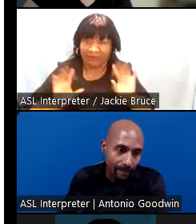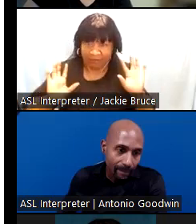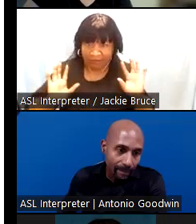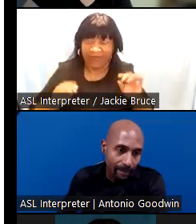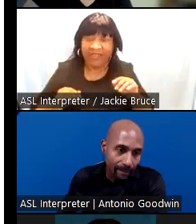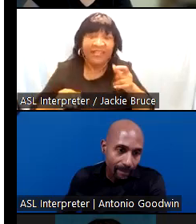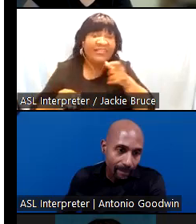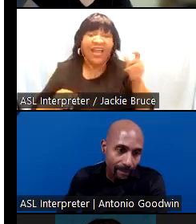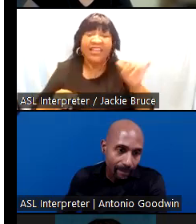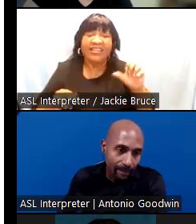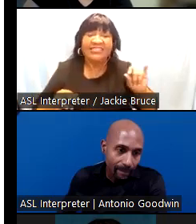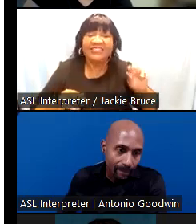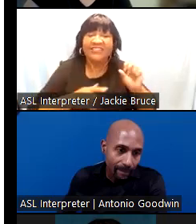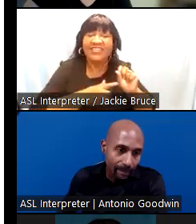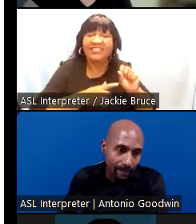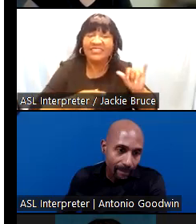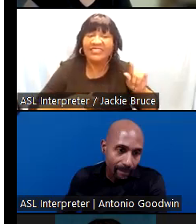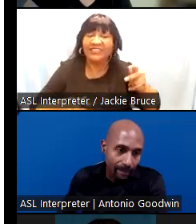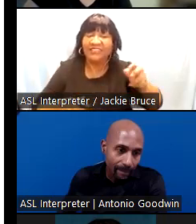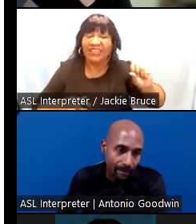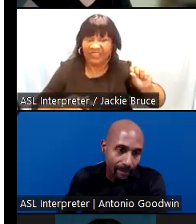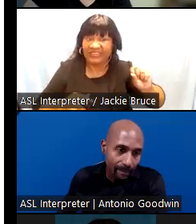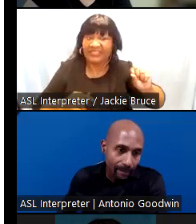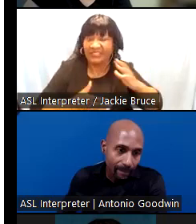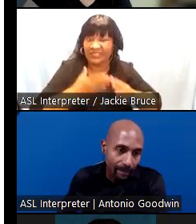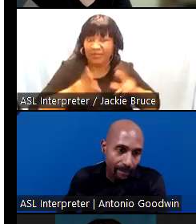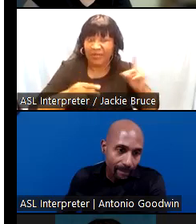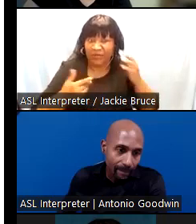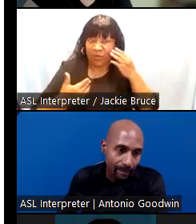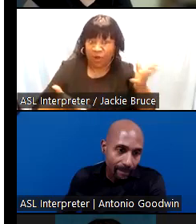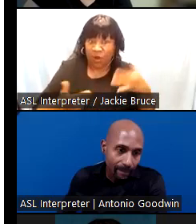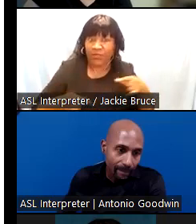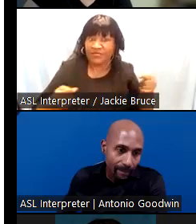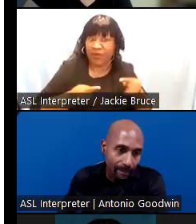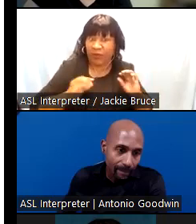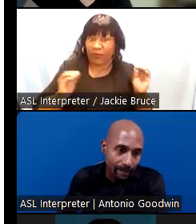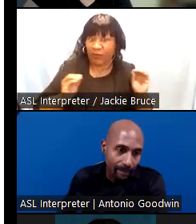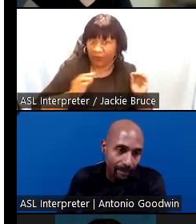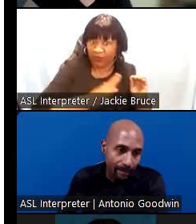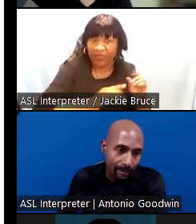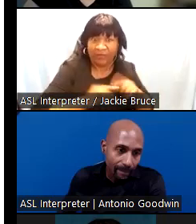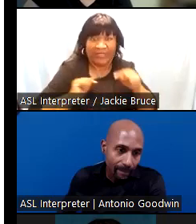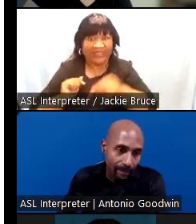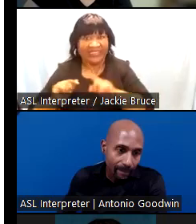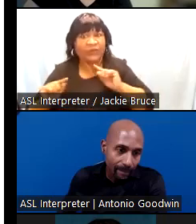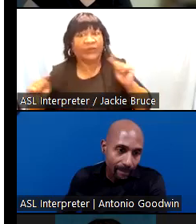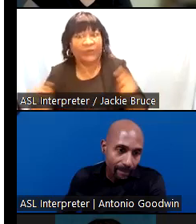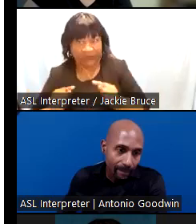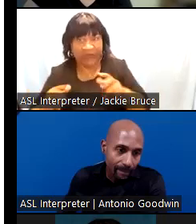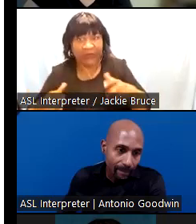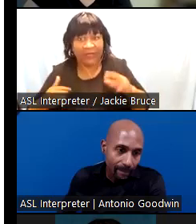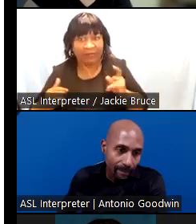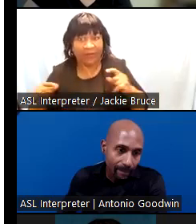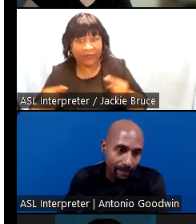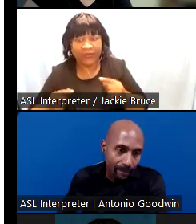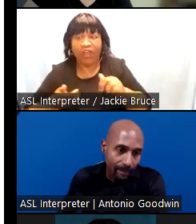syphilis, syphilis is a painless sore. People don't often know that they have it. These ones are painful. Wash